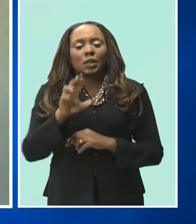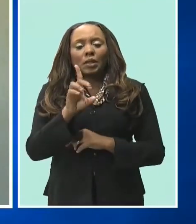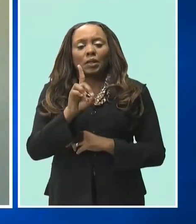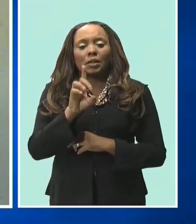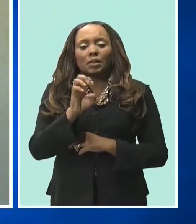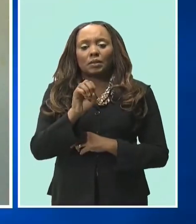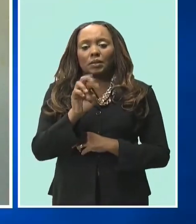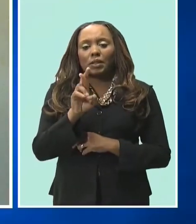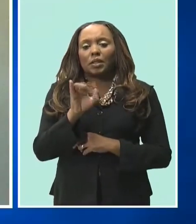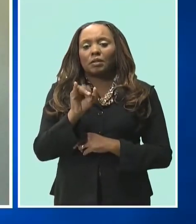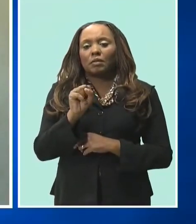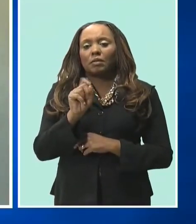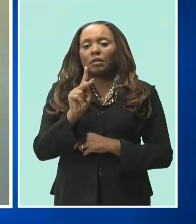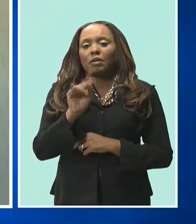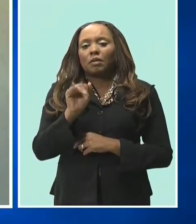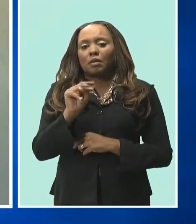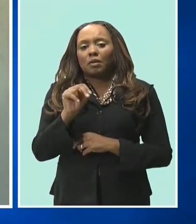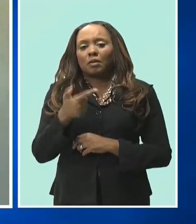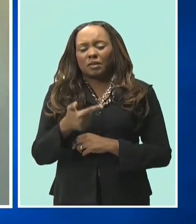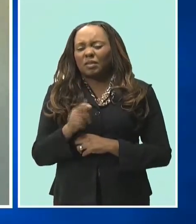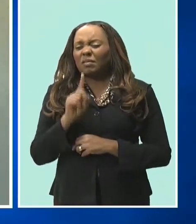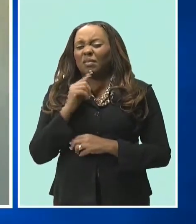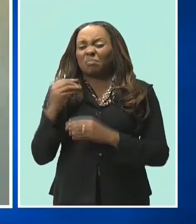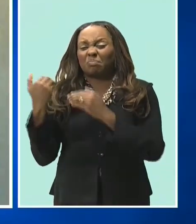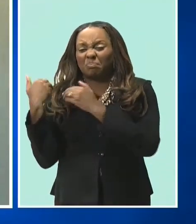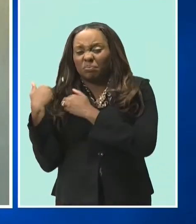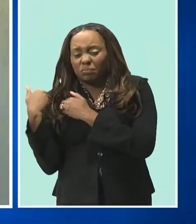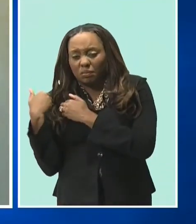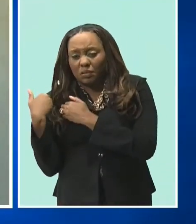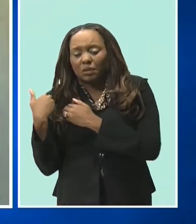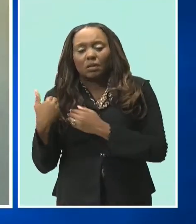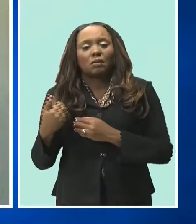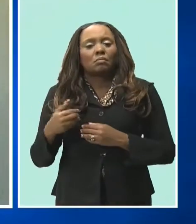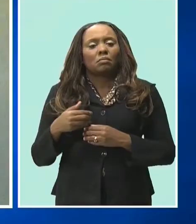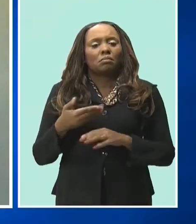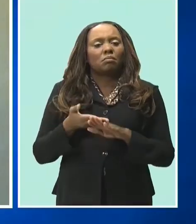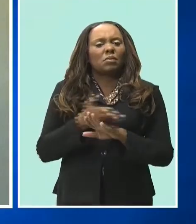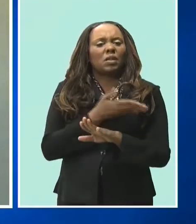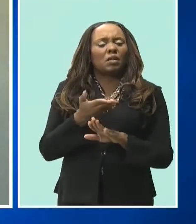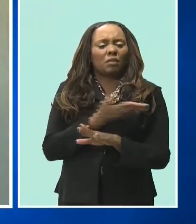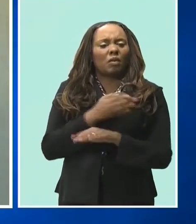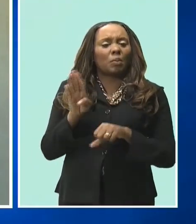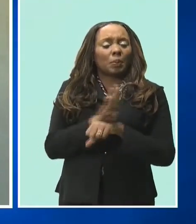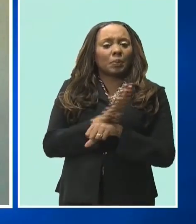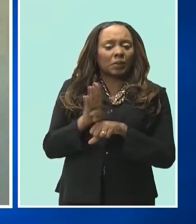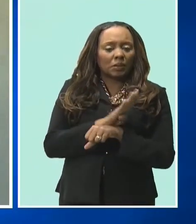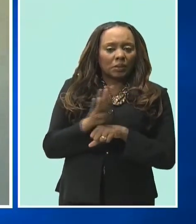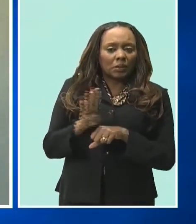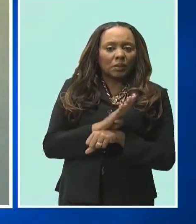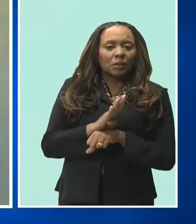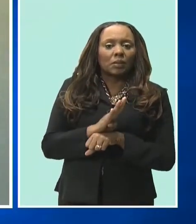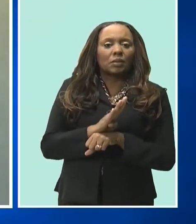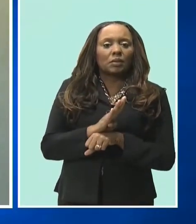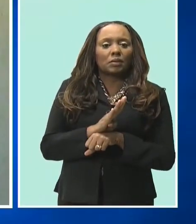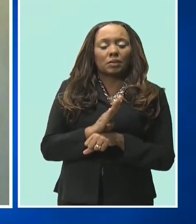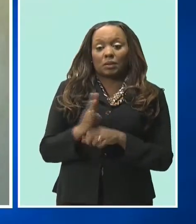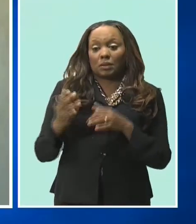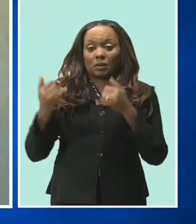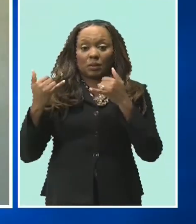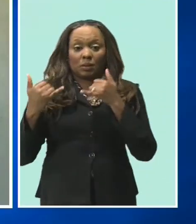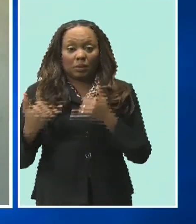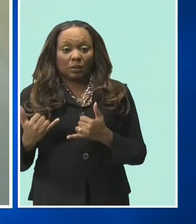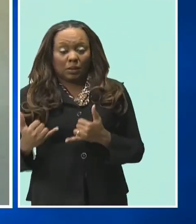imposed significant burdens on our credit unions. The way we used to do business with our correspondent banks and being able